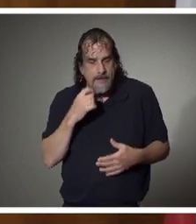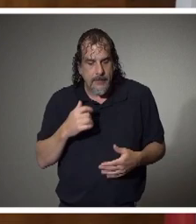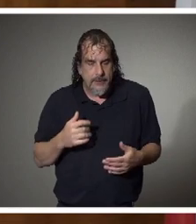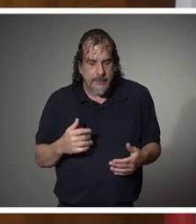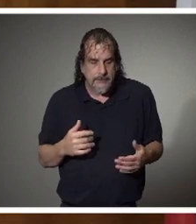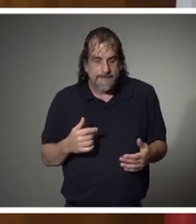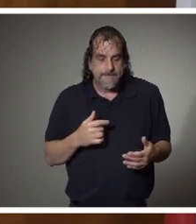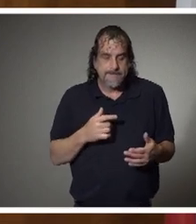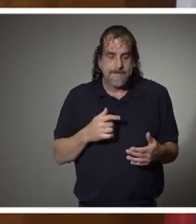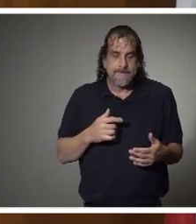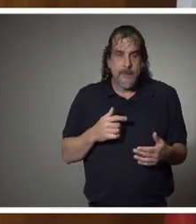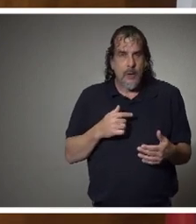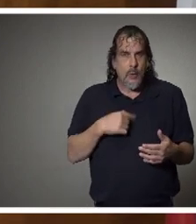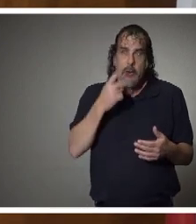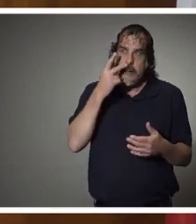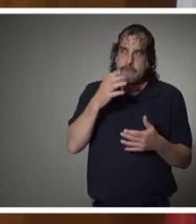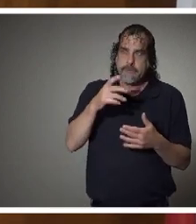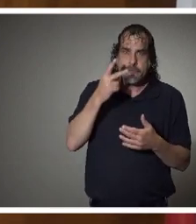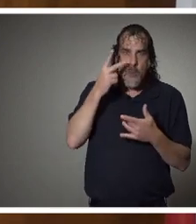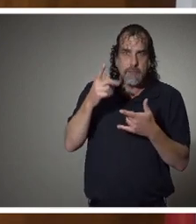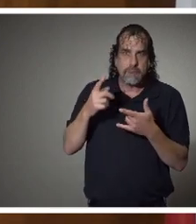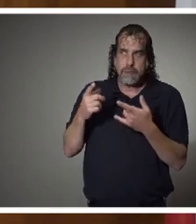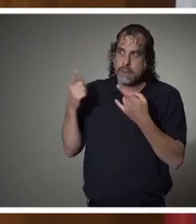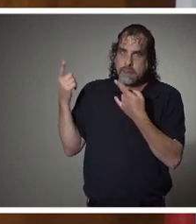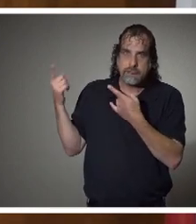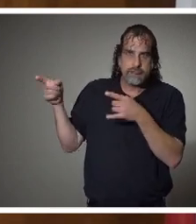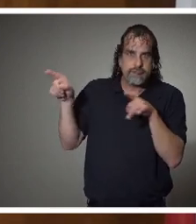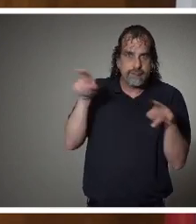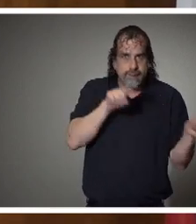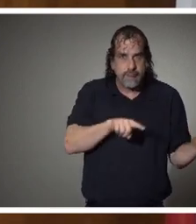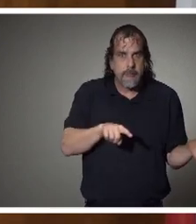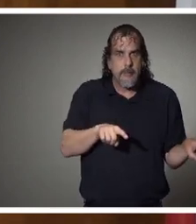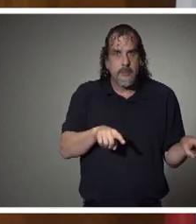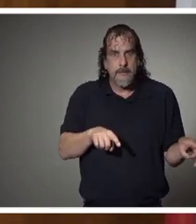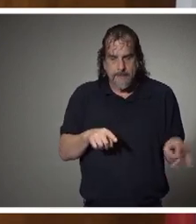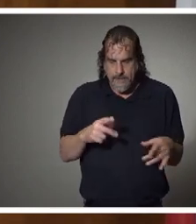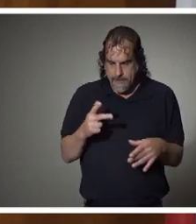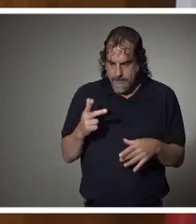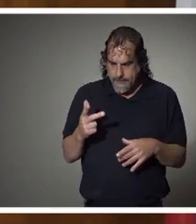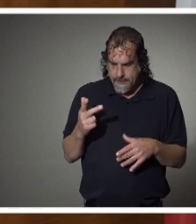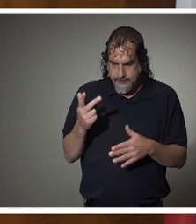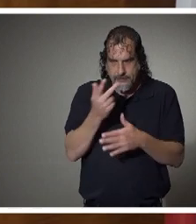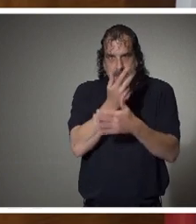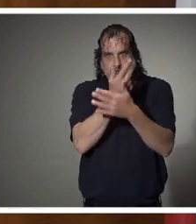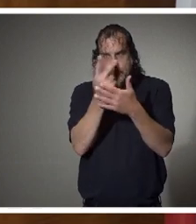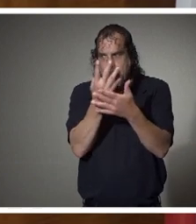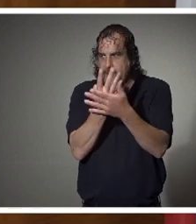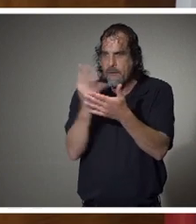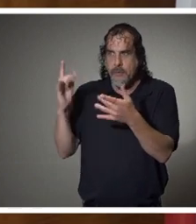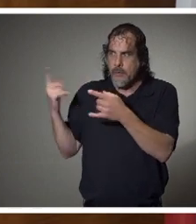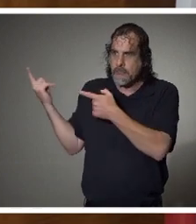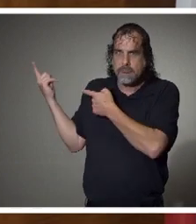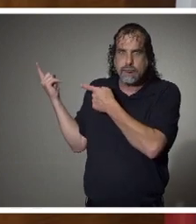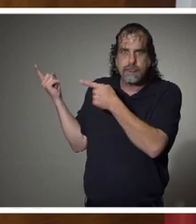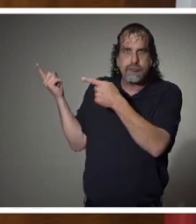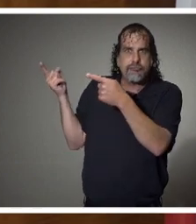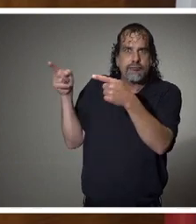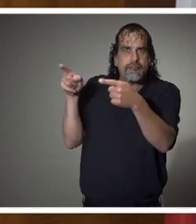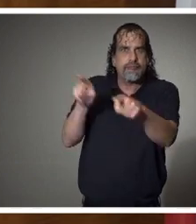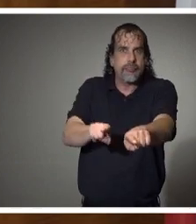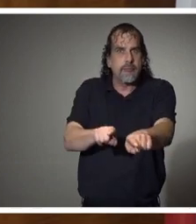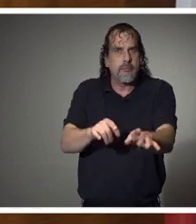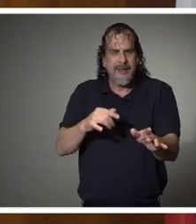we've watched what has transpired over the last 3 or 4 weeks, and I've been in contact